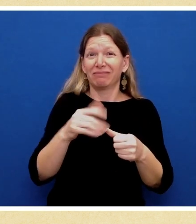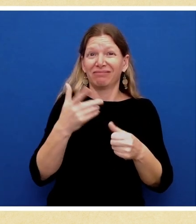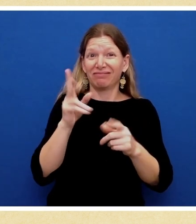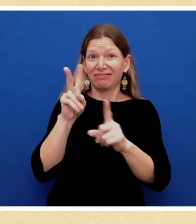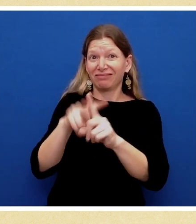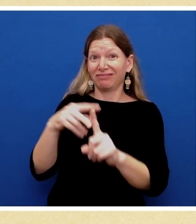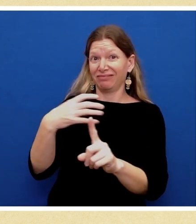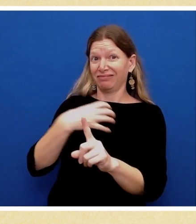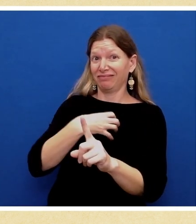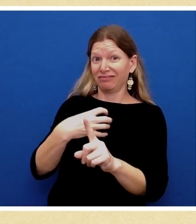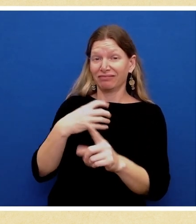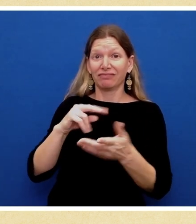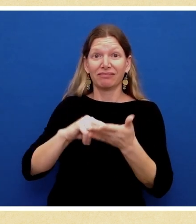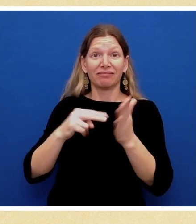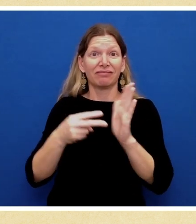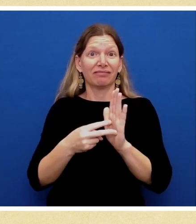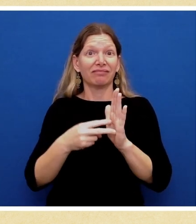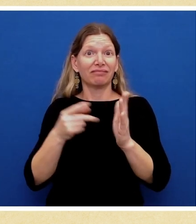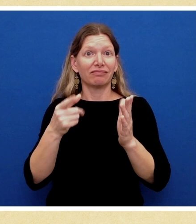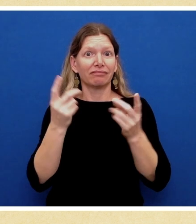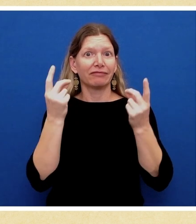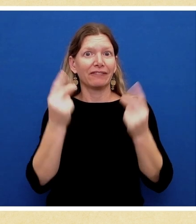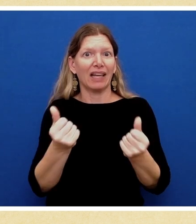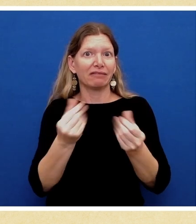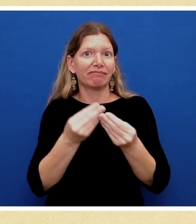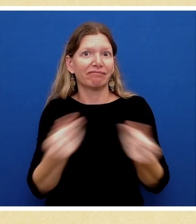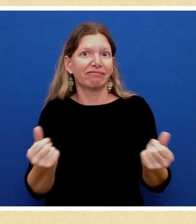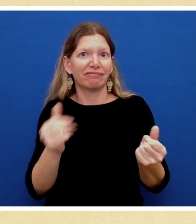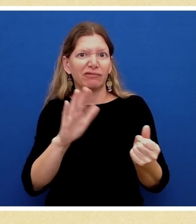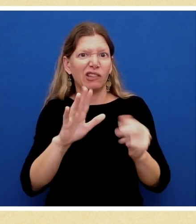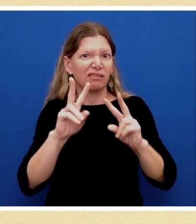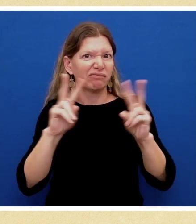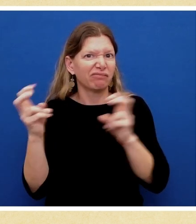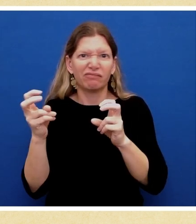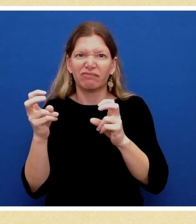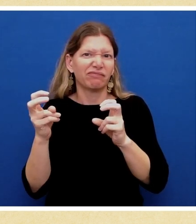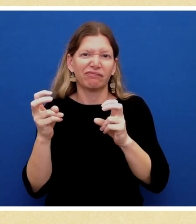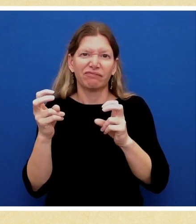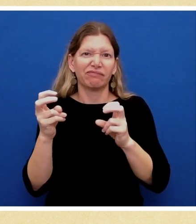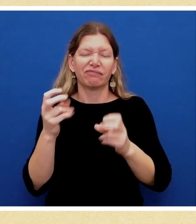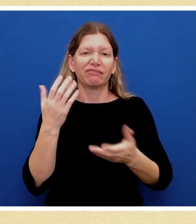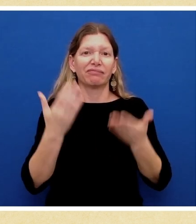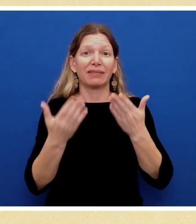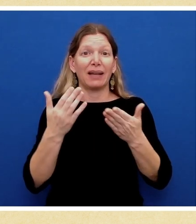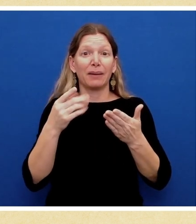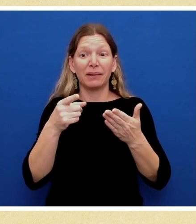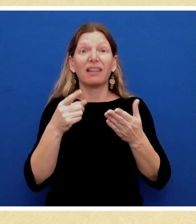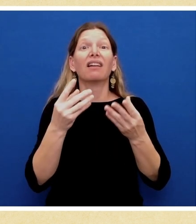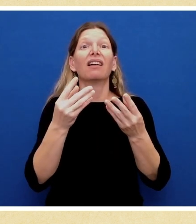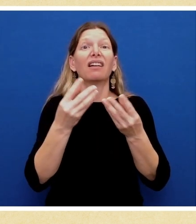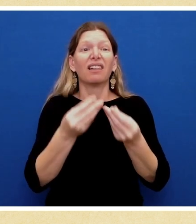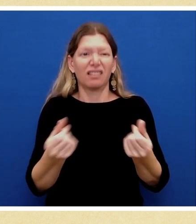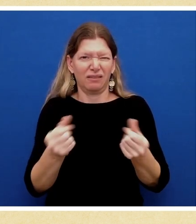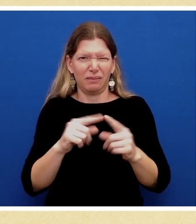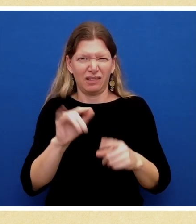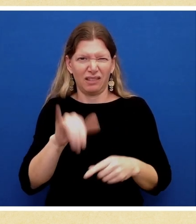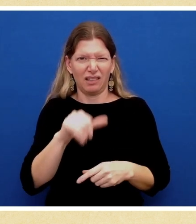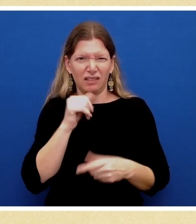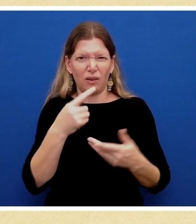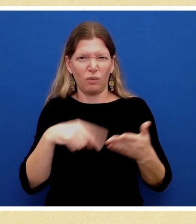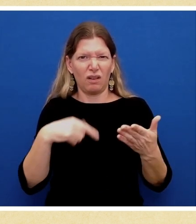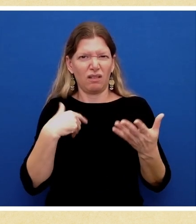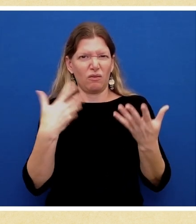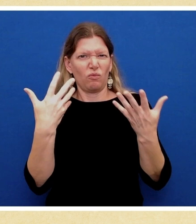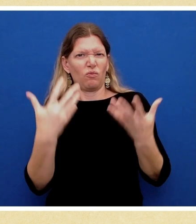But remember, filing a complaint may not necessarily provide a quick resolution to your issue, and you may not receive